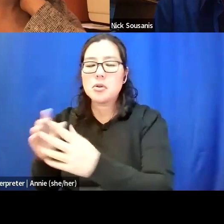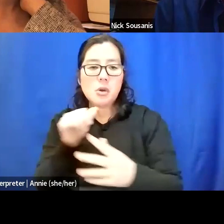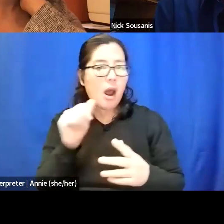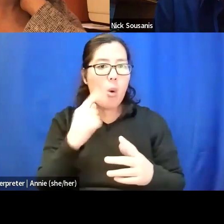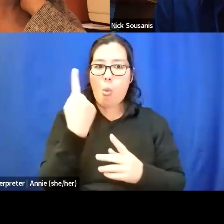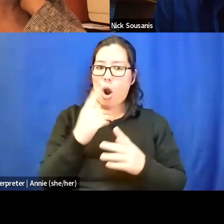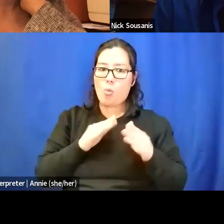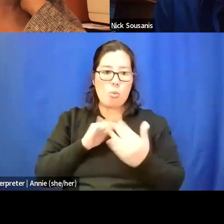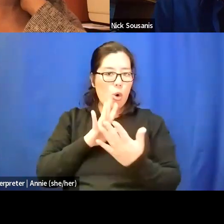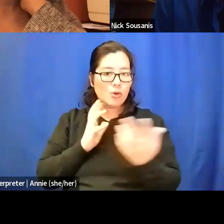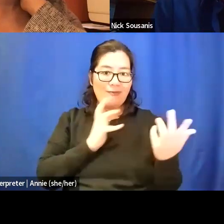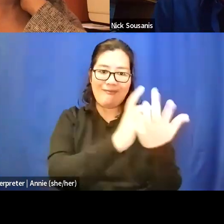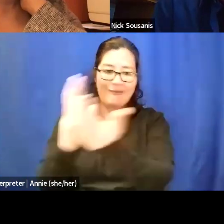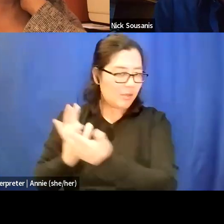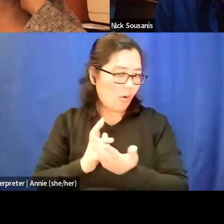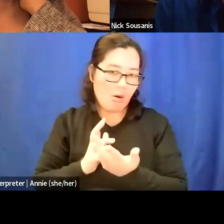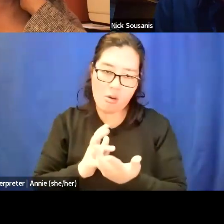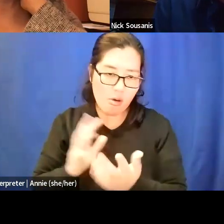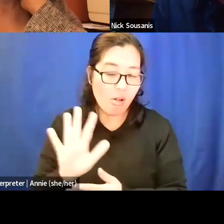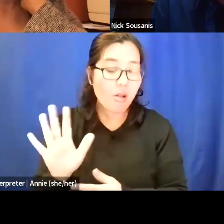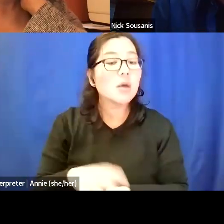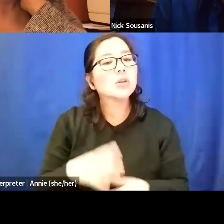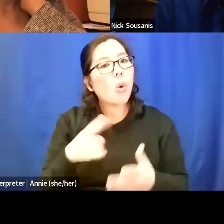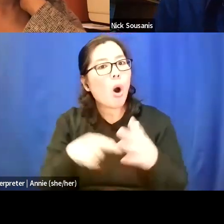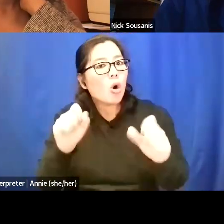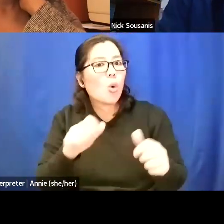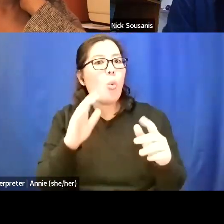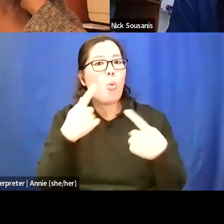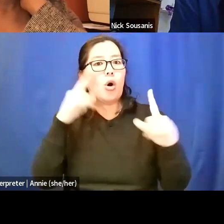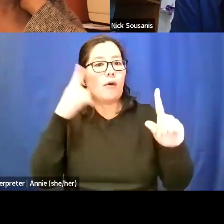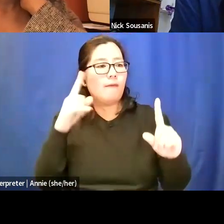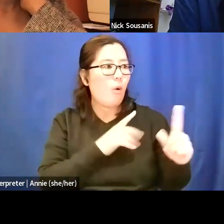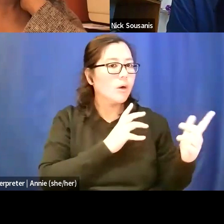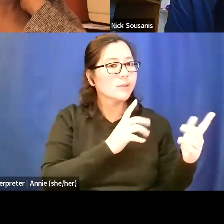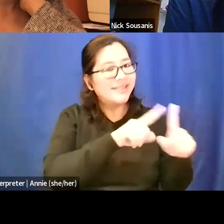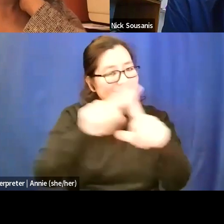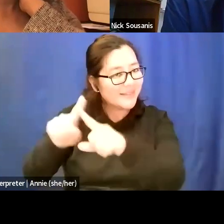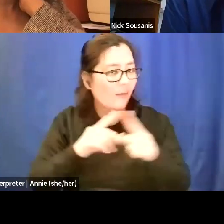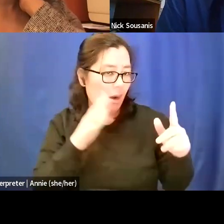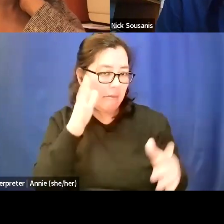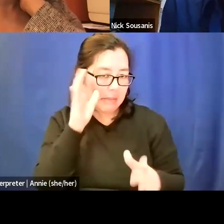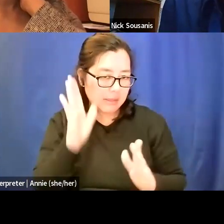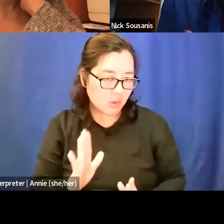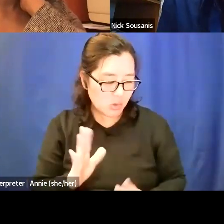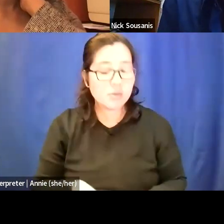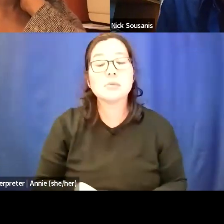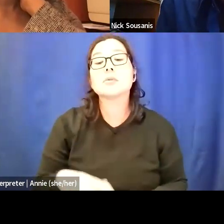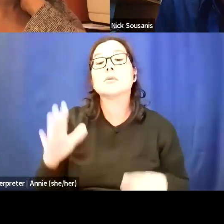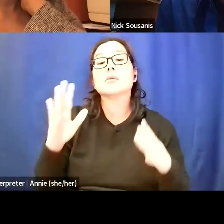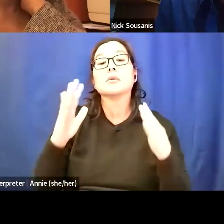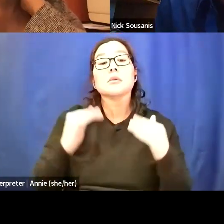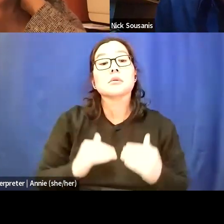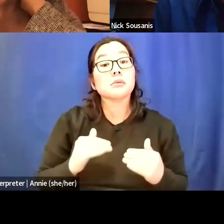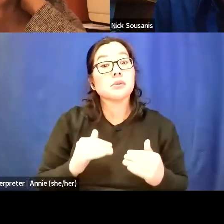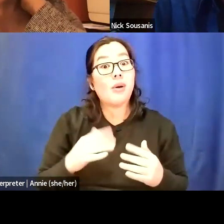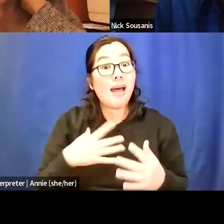work for listeners, because it hasn't been done. And my work in particular is extra challenging in that way. And so I like that it gives us